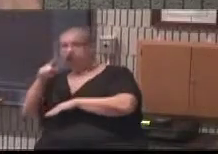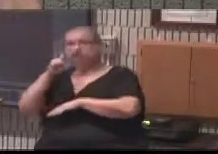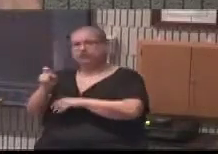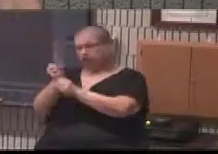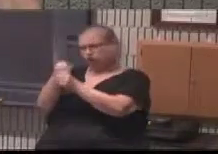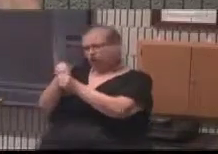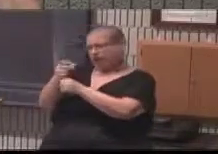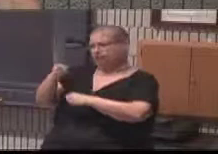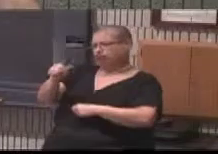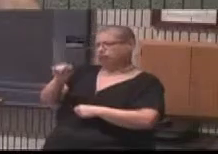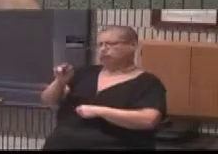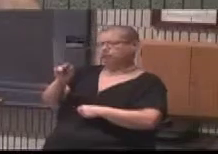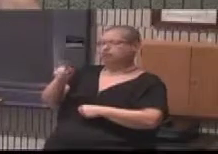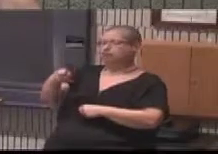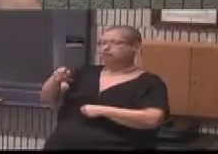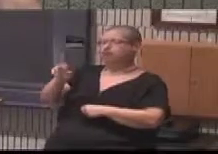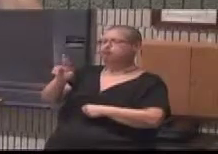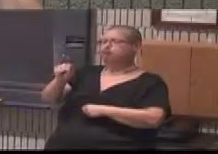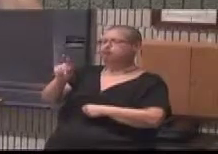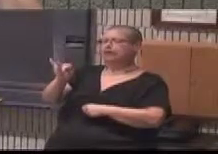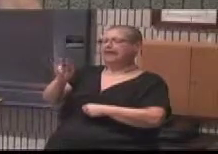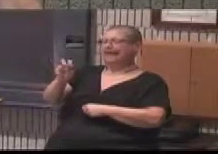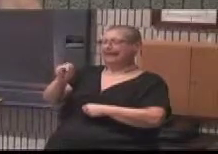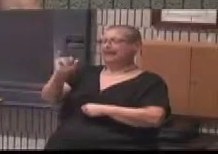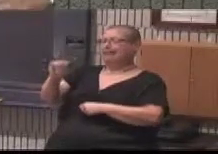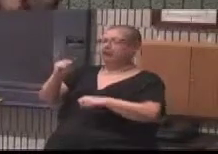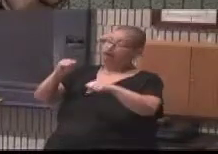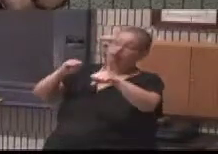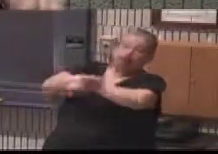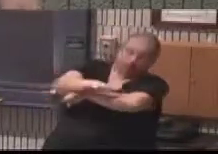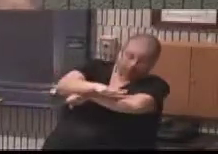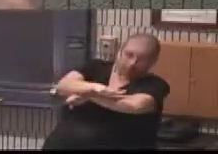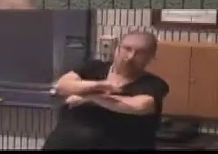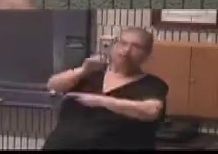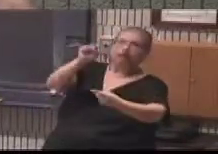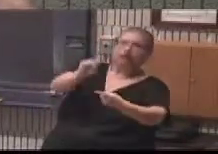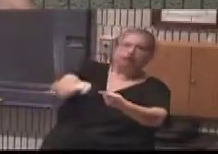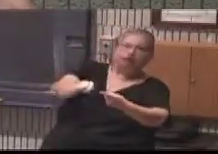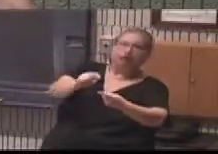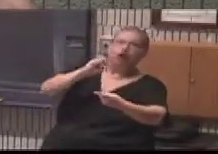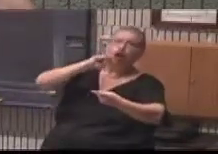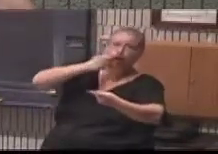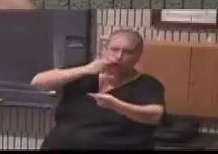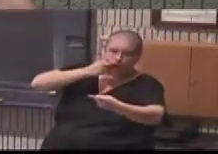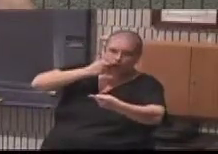motor neurons, which are the ones that are affected and are die off, essentially.